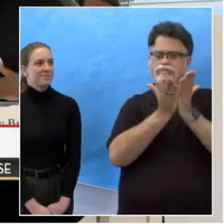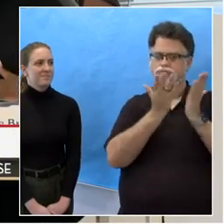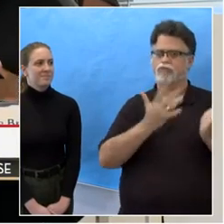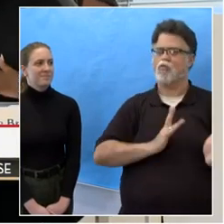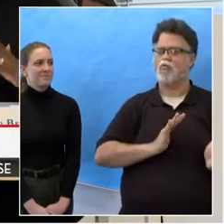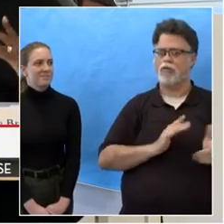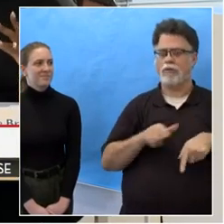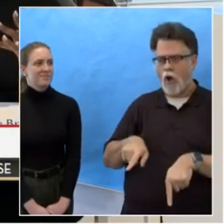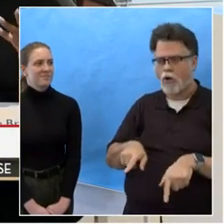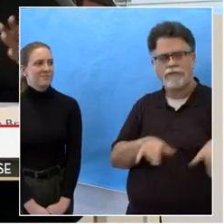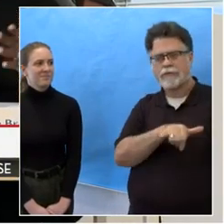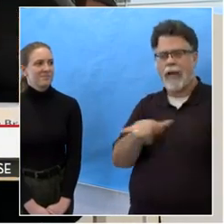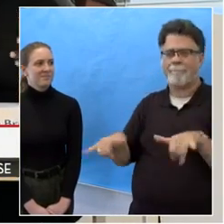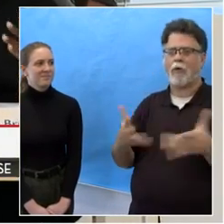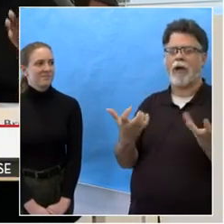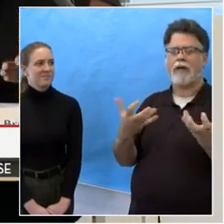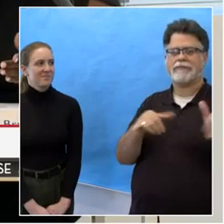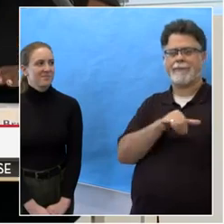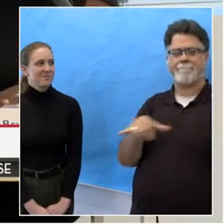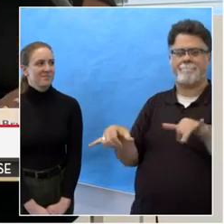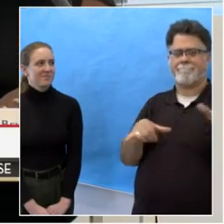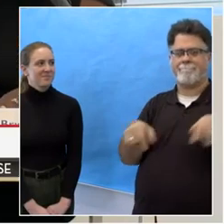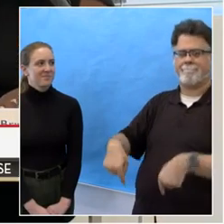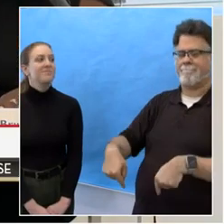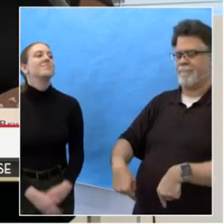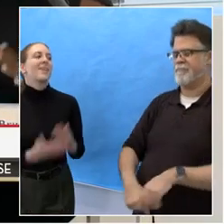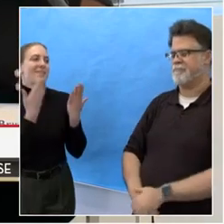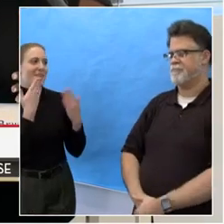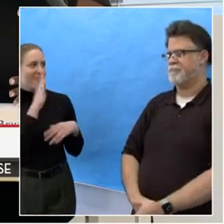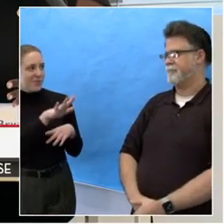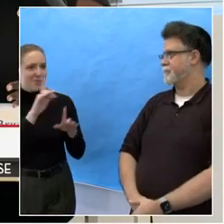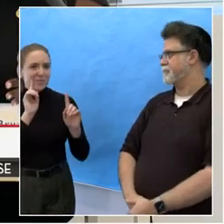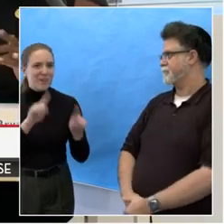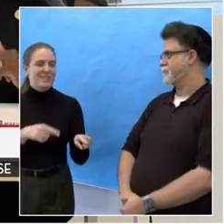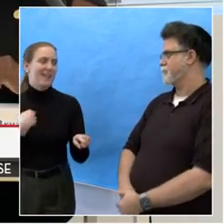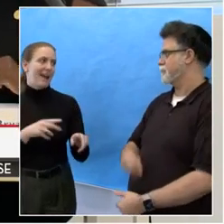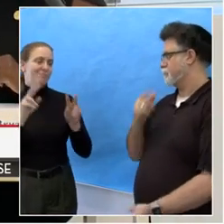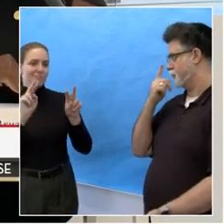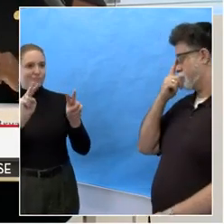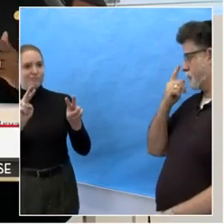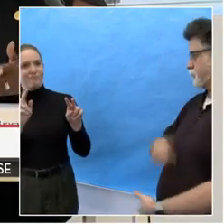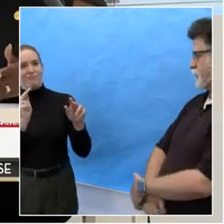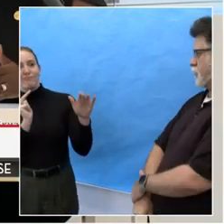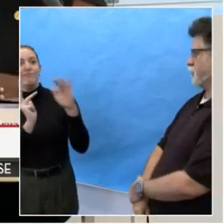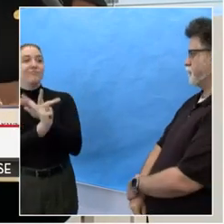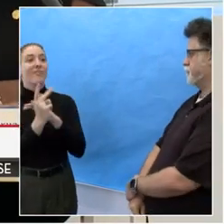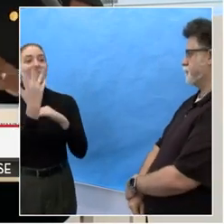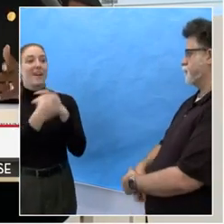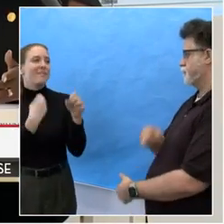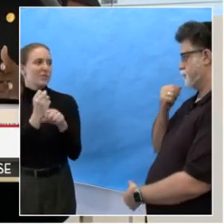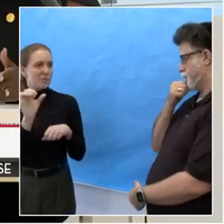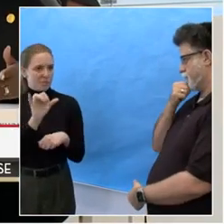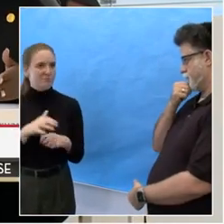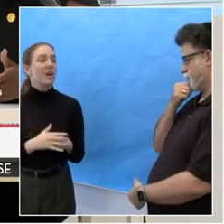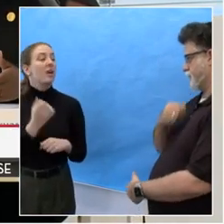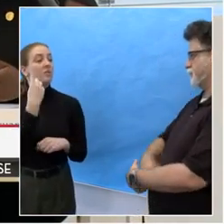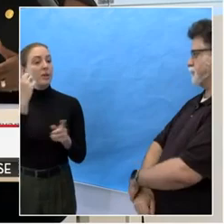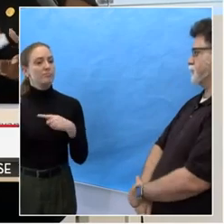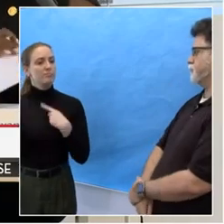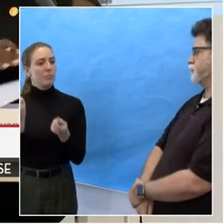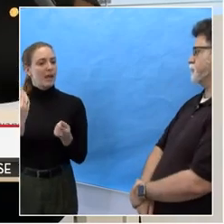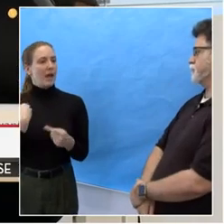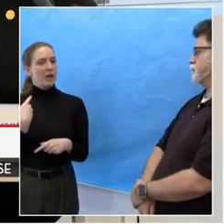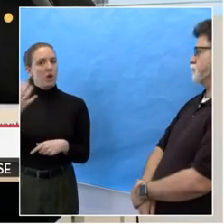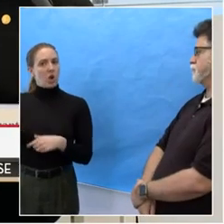this event was set up and is now live and began taking calls at 12:30 p.m. So we're going to jump